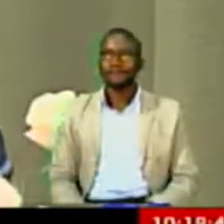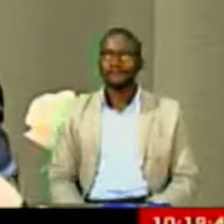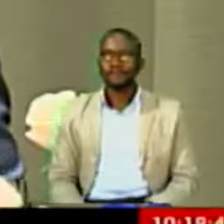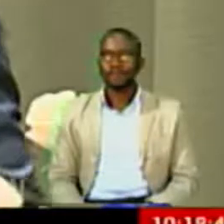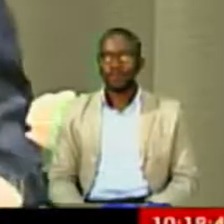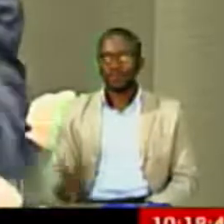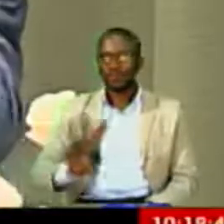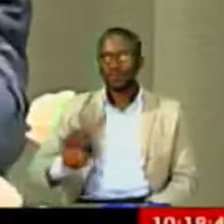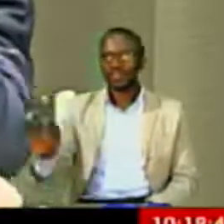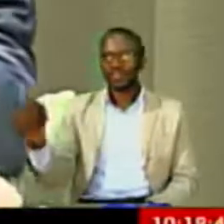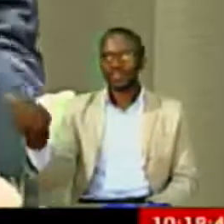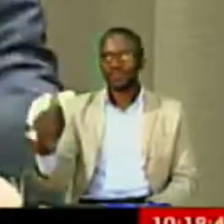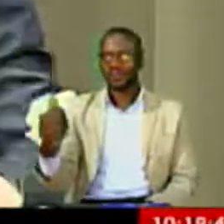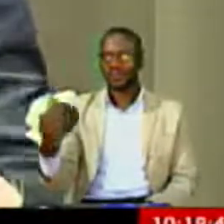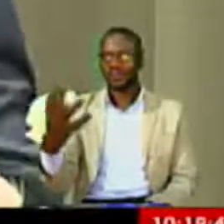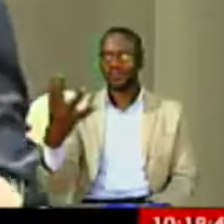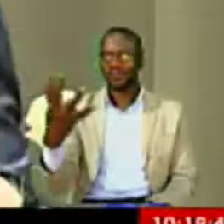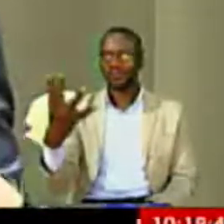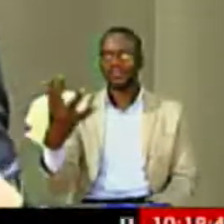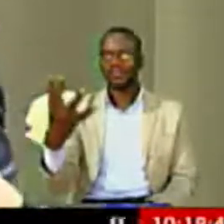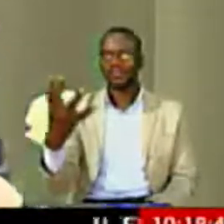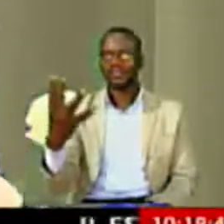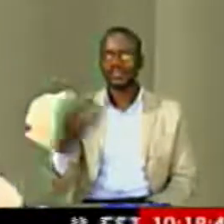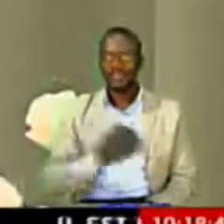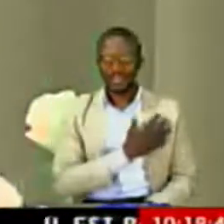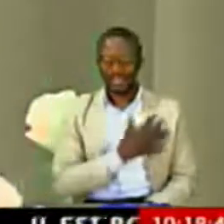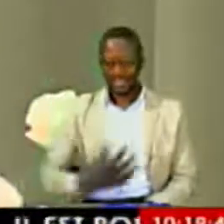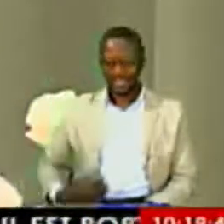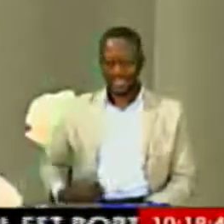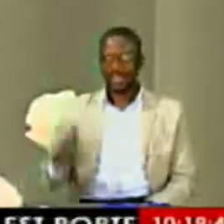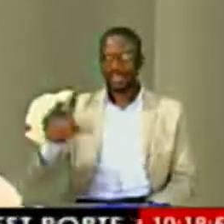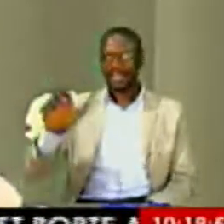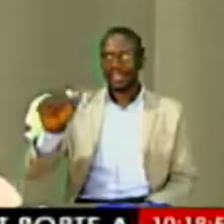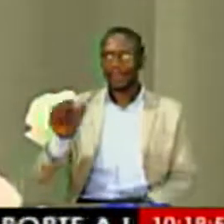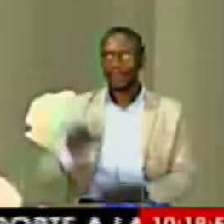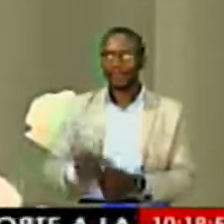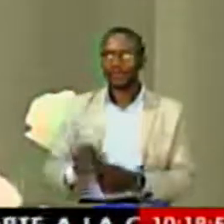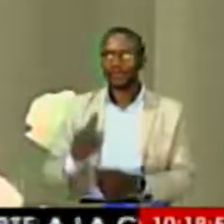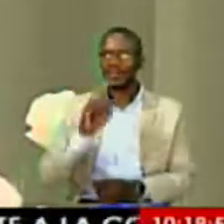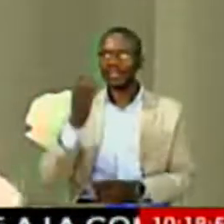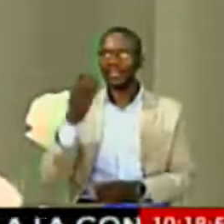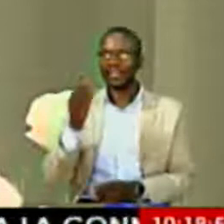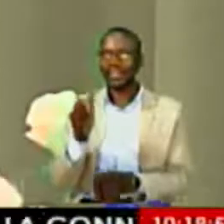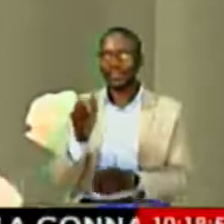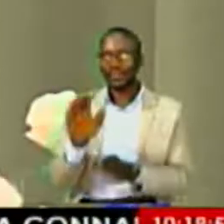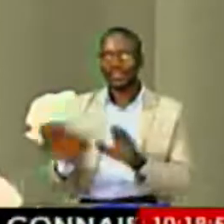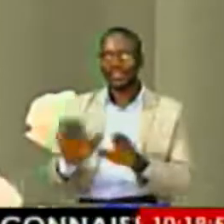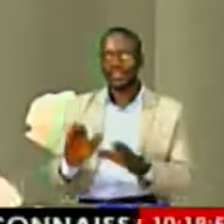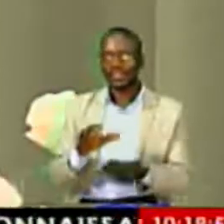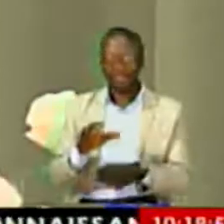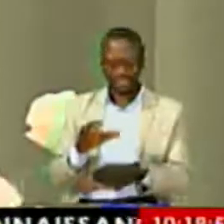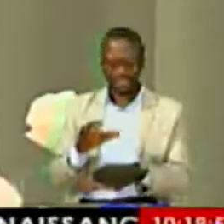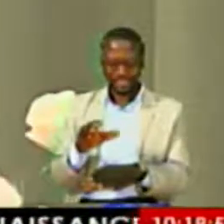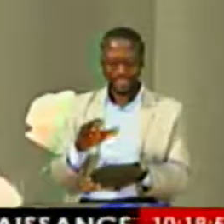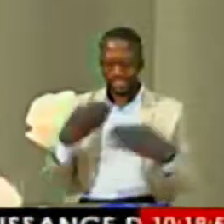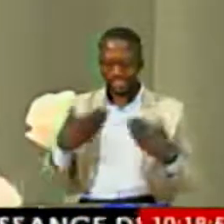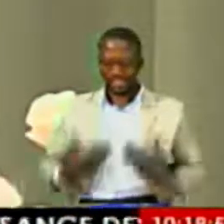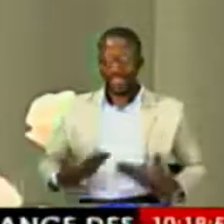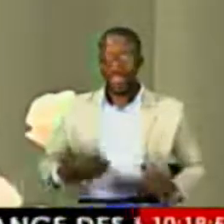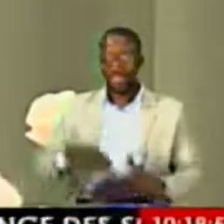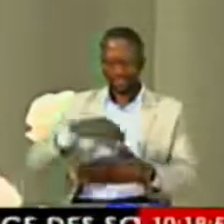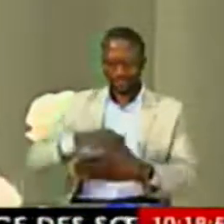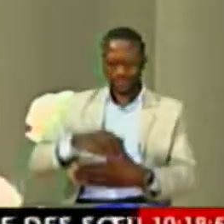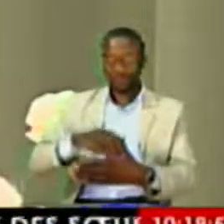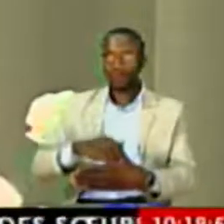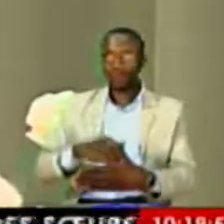Verset 14. Verse 14. Et la parole était faite chair. And the word became flesh. Elle habitait